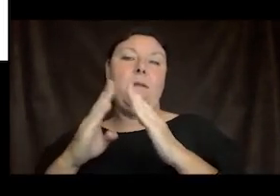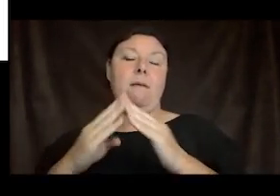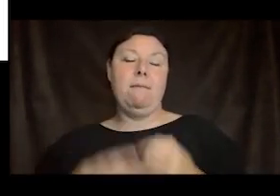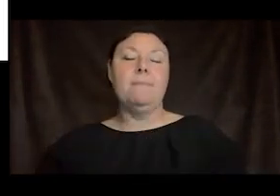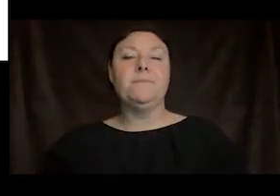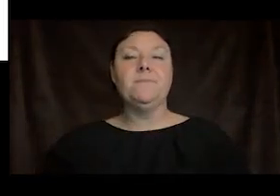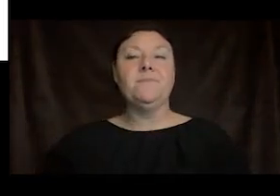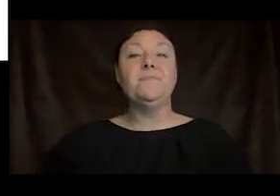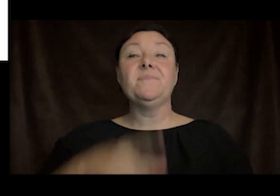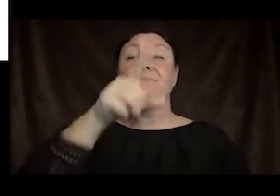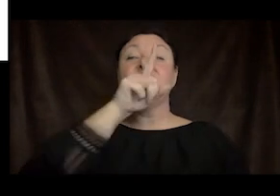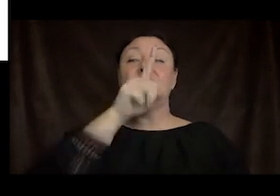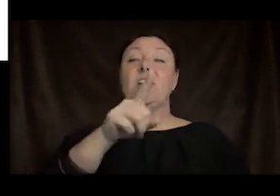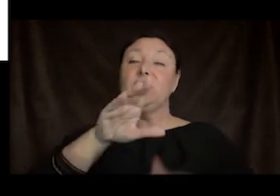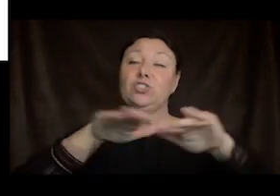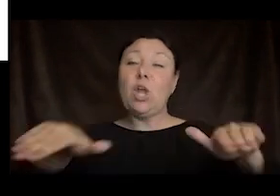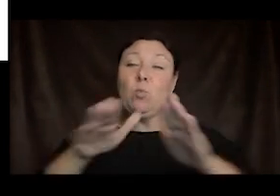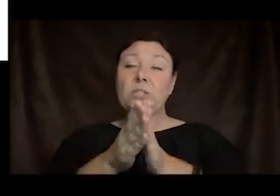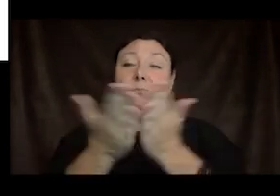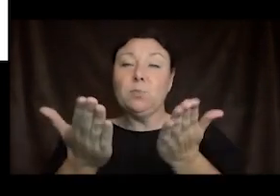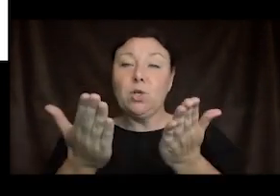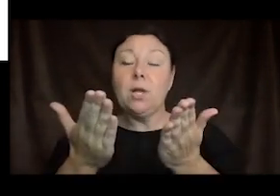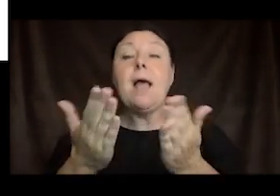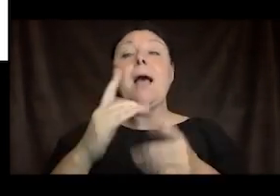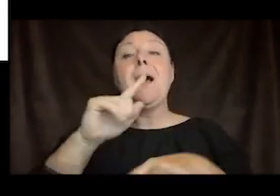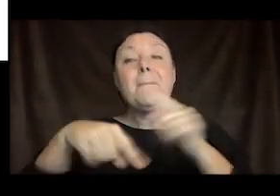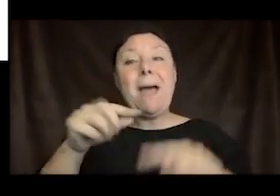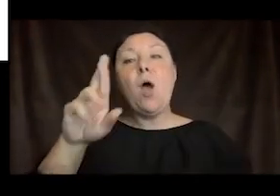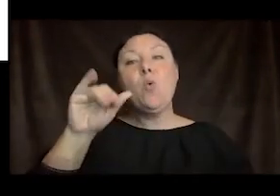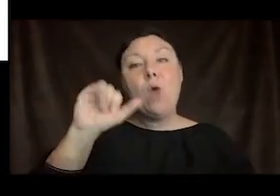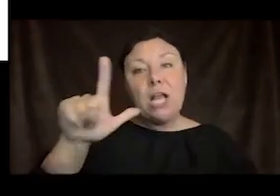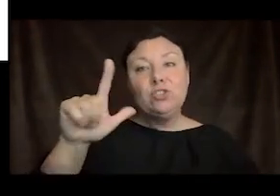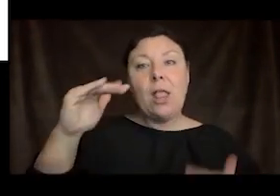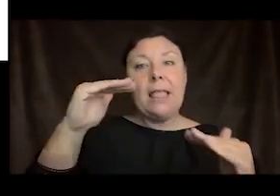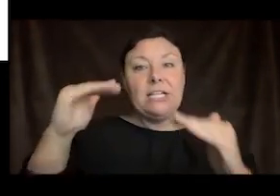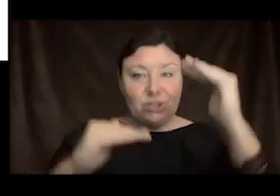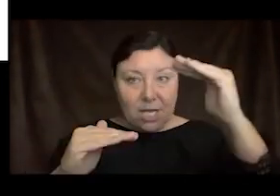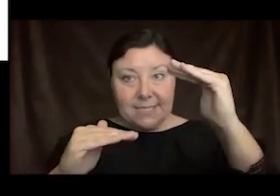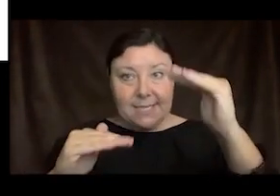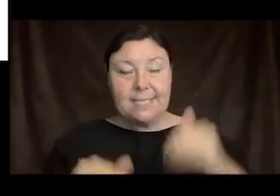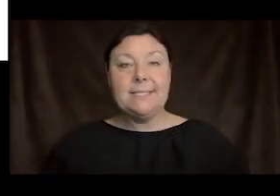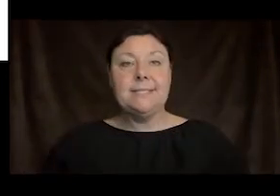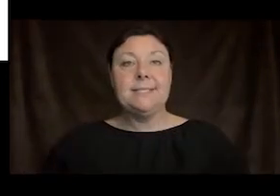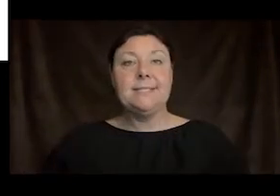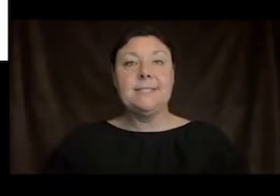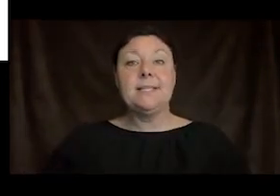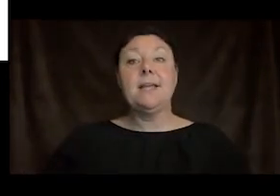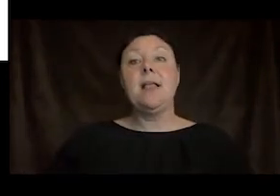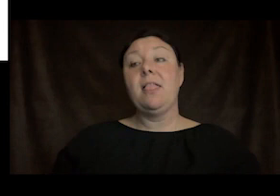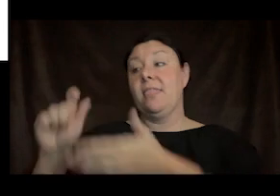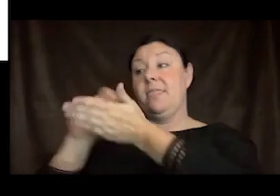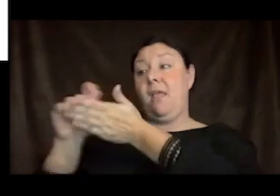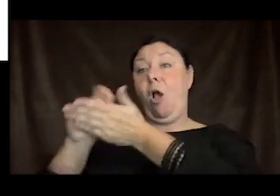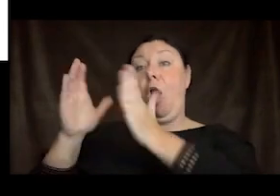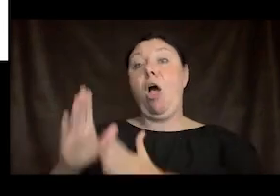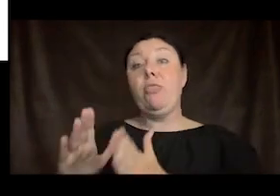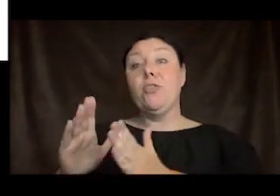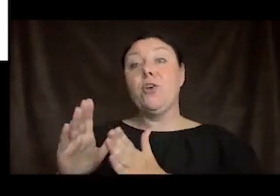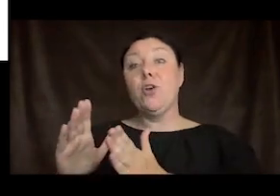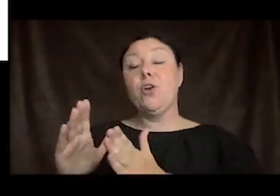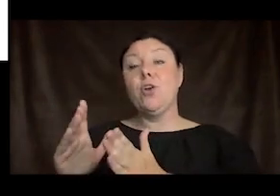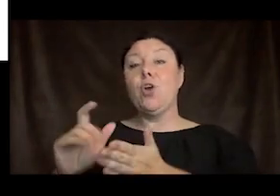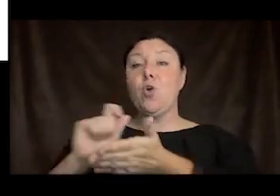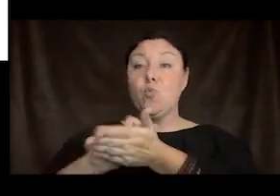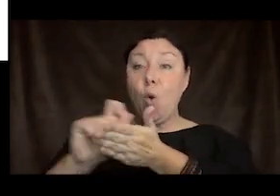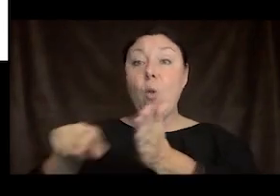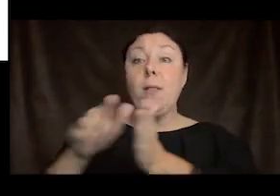you. A Child's Story About Racial Injustice. The authors of this book dedicated it to families who have lost